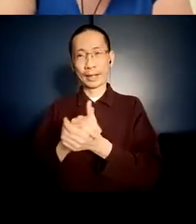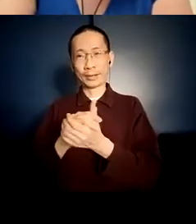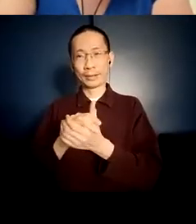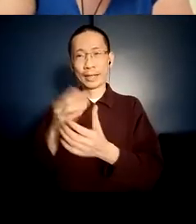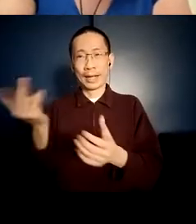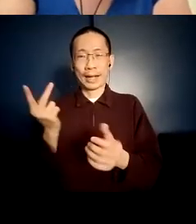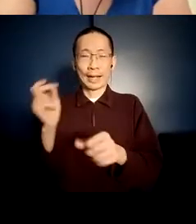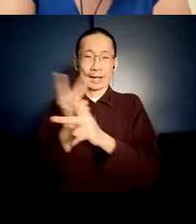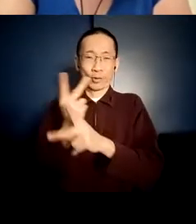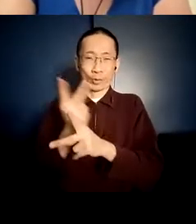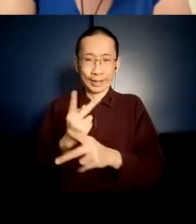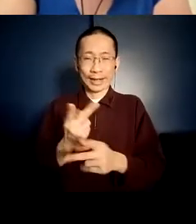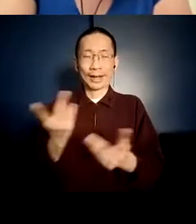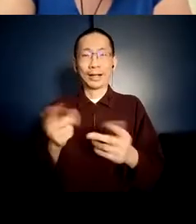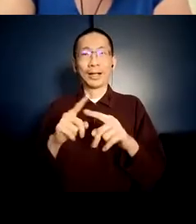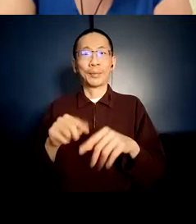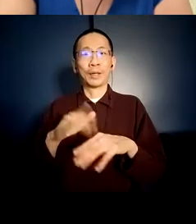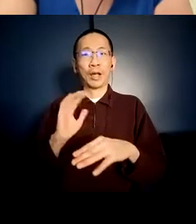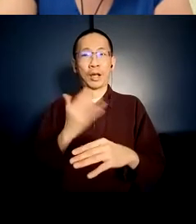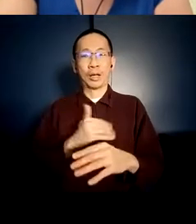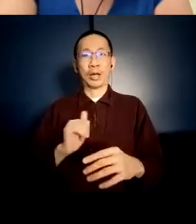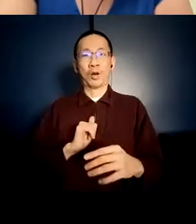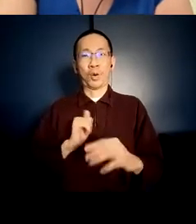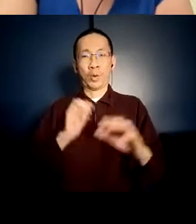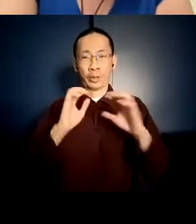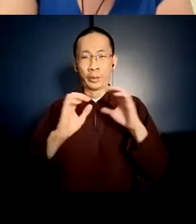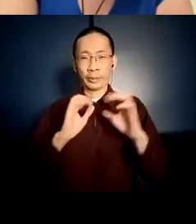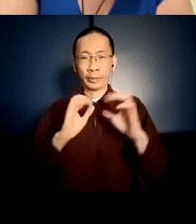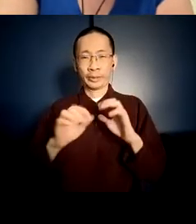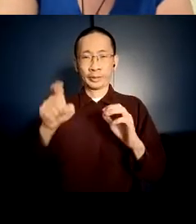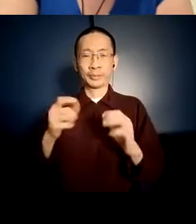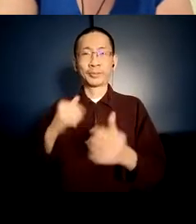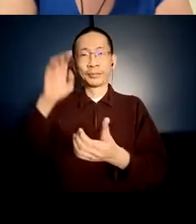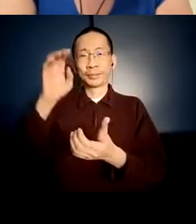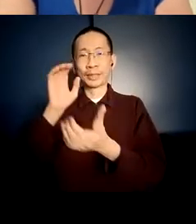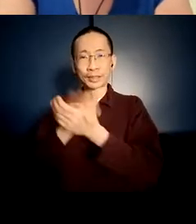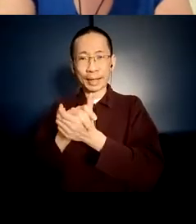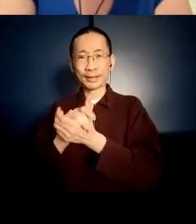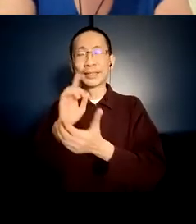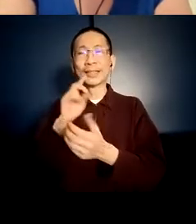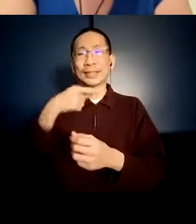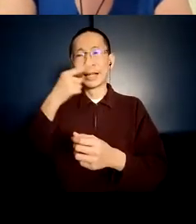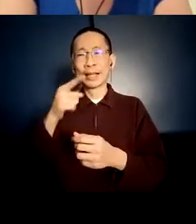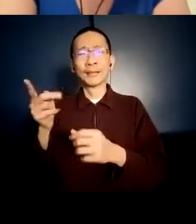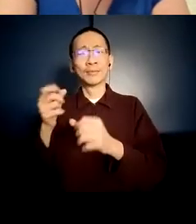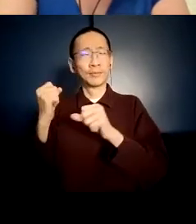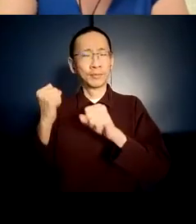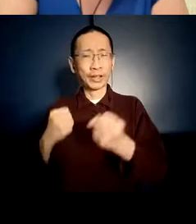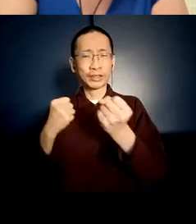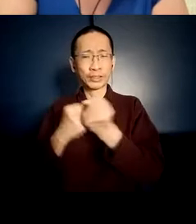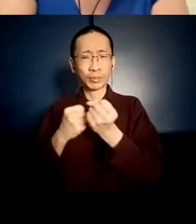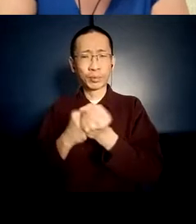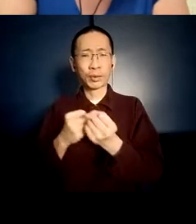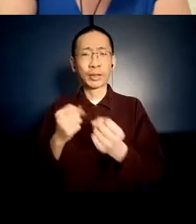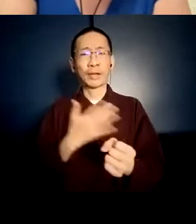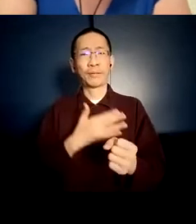work it out depending upon our own communication needs. My spouse is hearing and is very supportive of